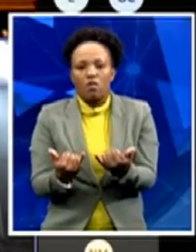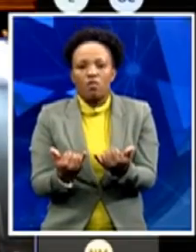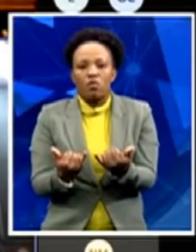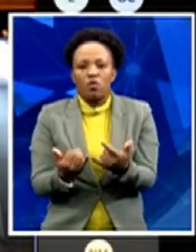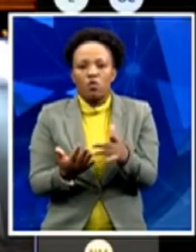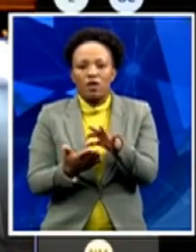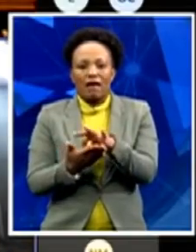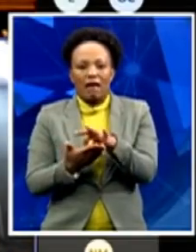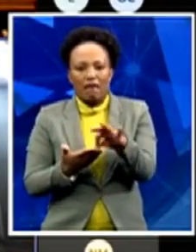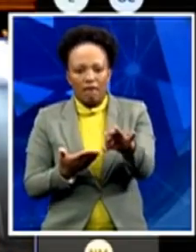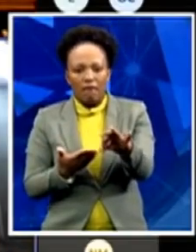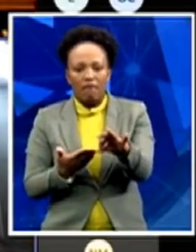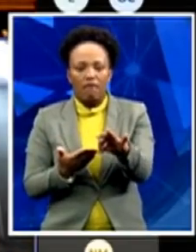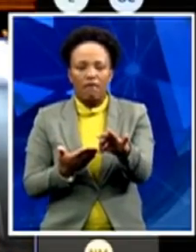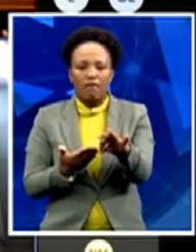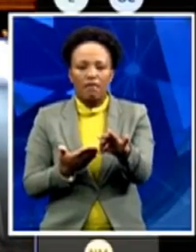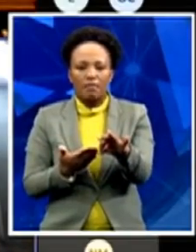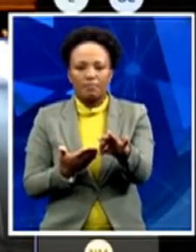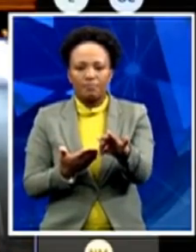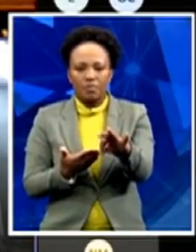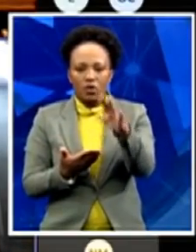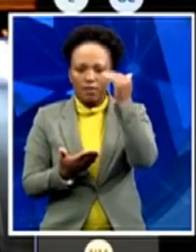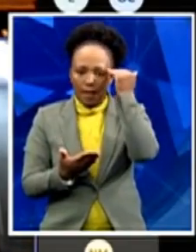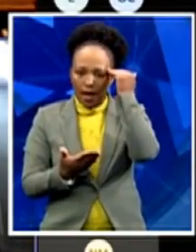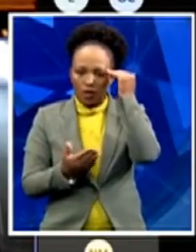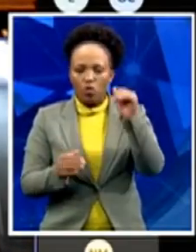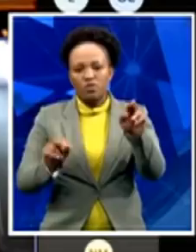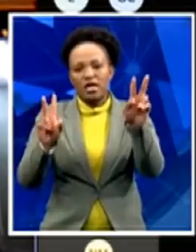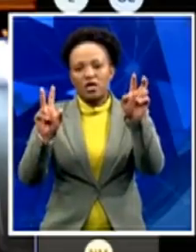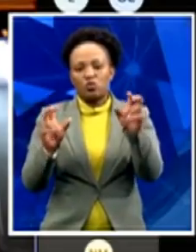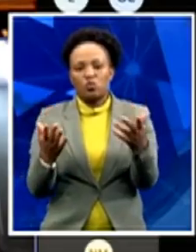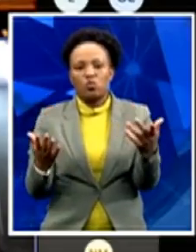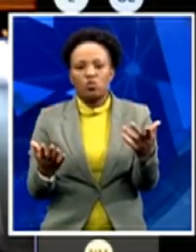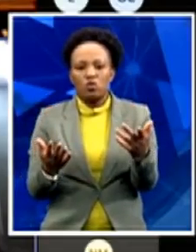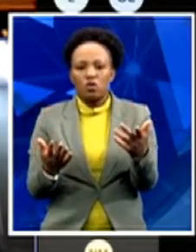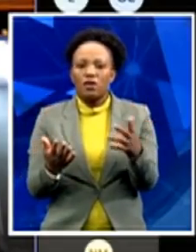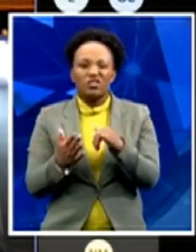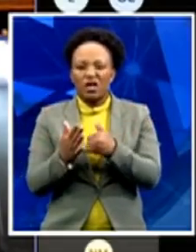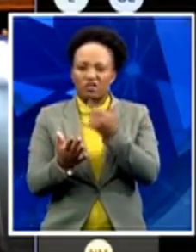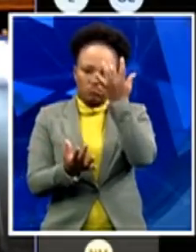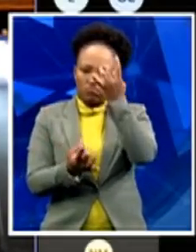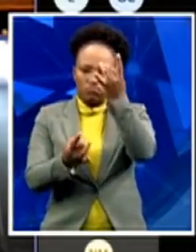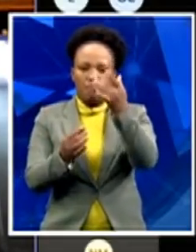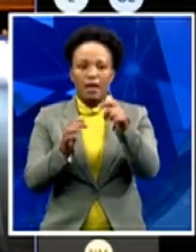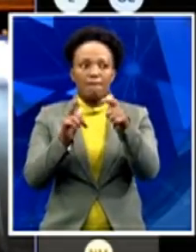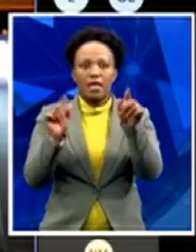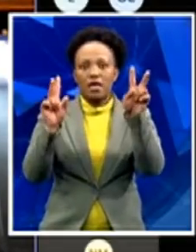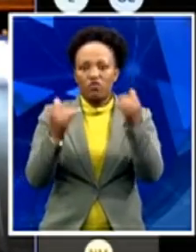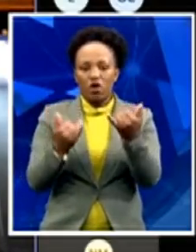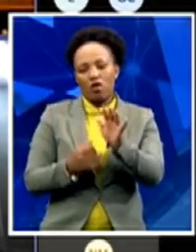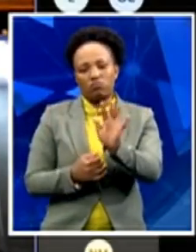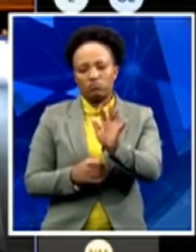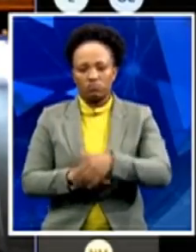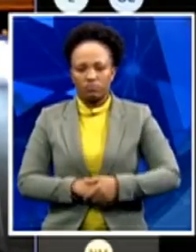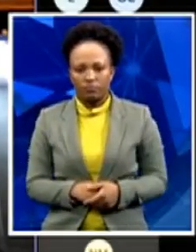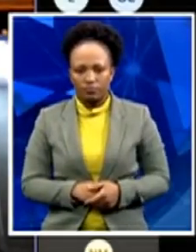mind on those issues. I'm just registering it, but I'm not making a big issue of it at this stage. Thank you, Mr. Mpofu.